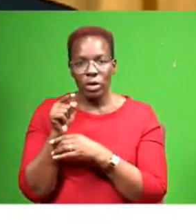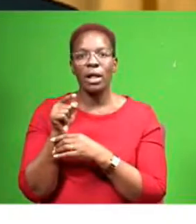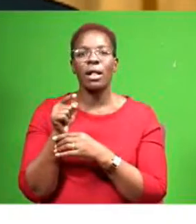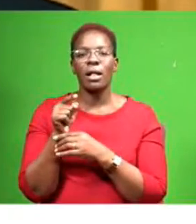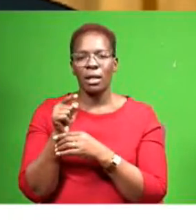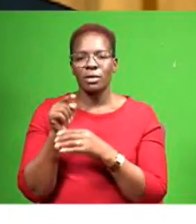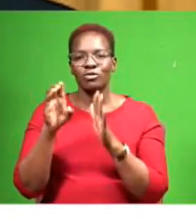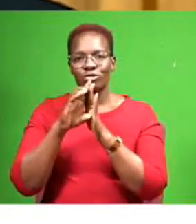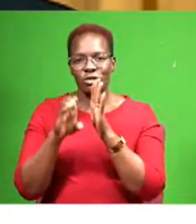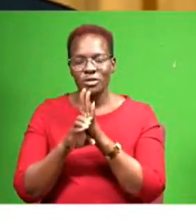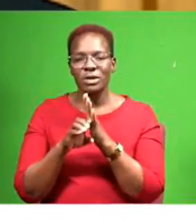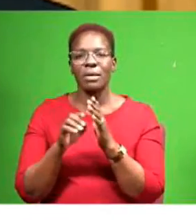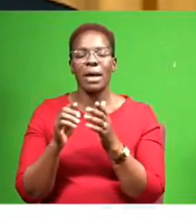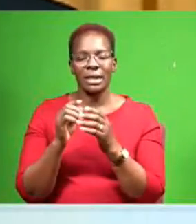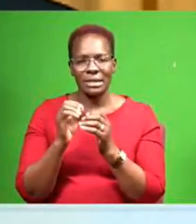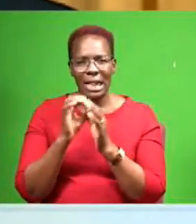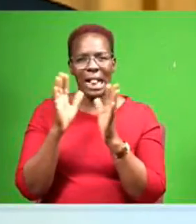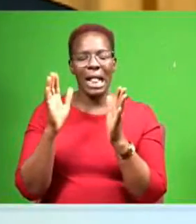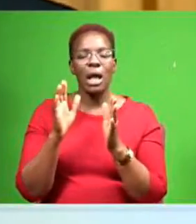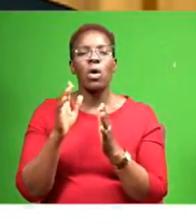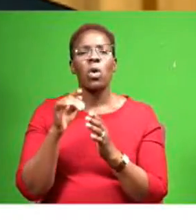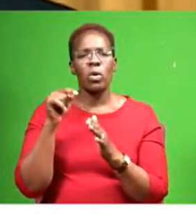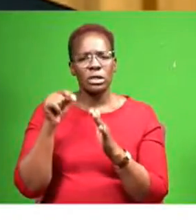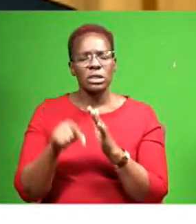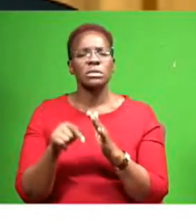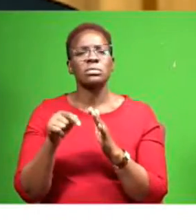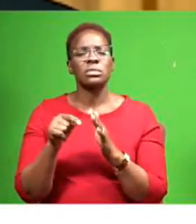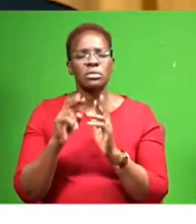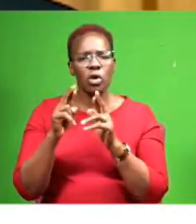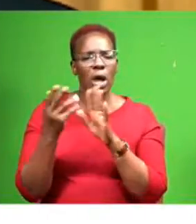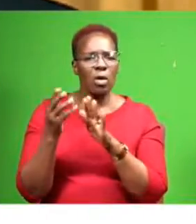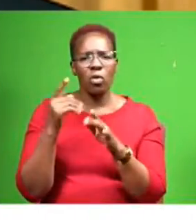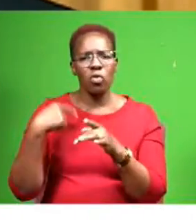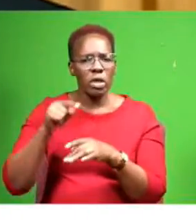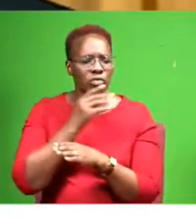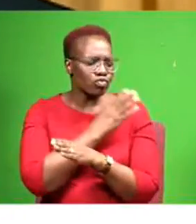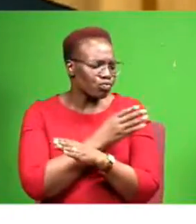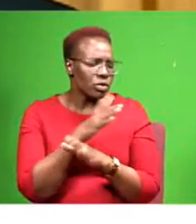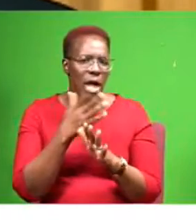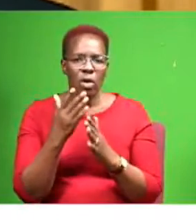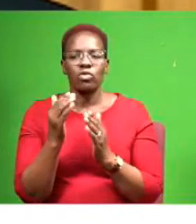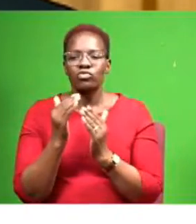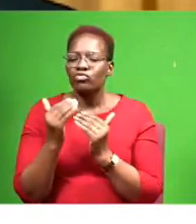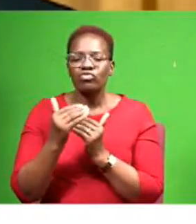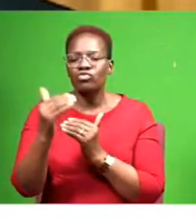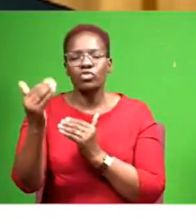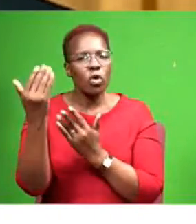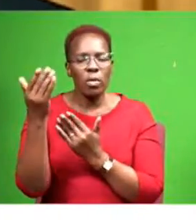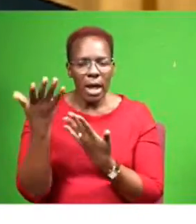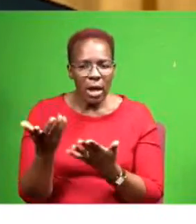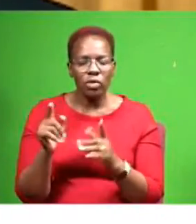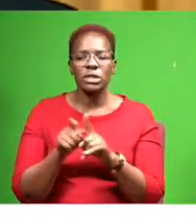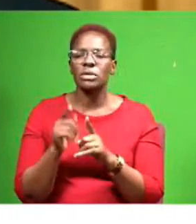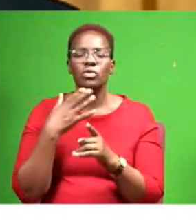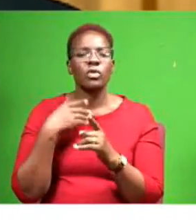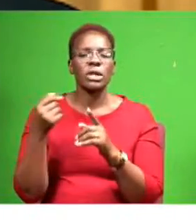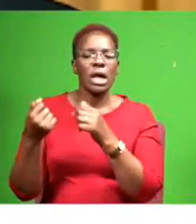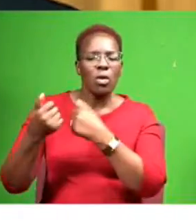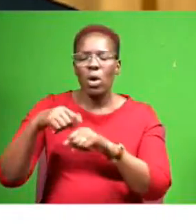task but profound recordial of where we come from, what aspirations we espouse, and how we seek to realize them.